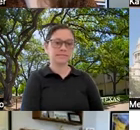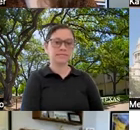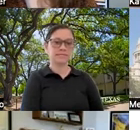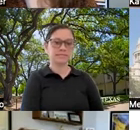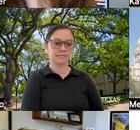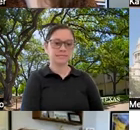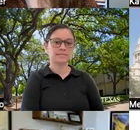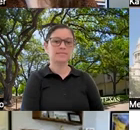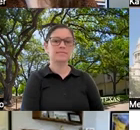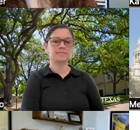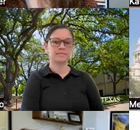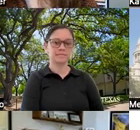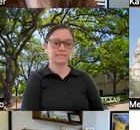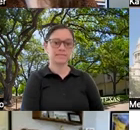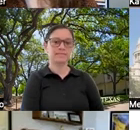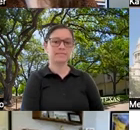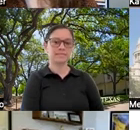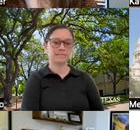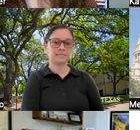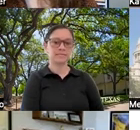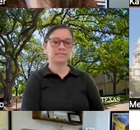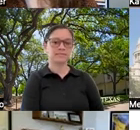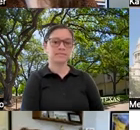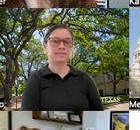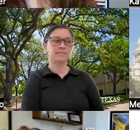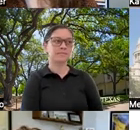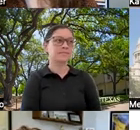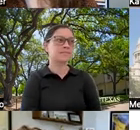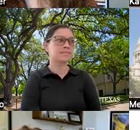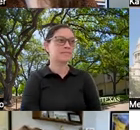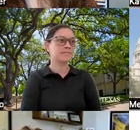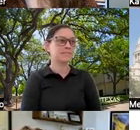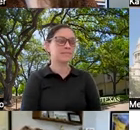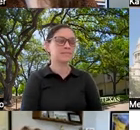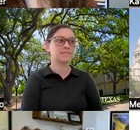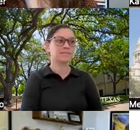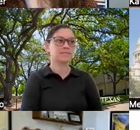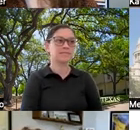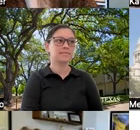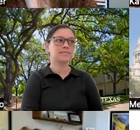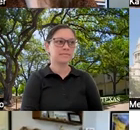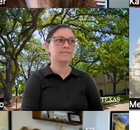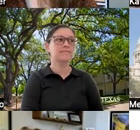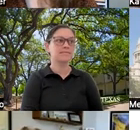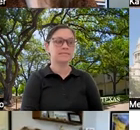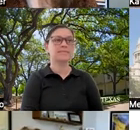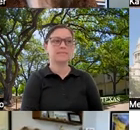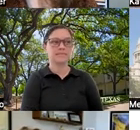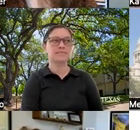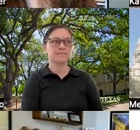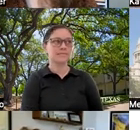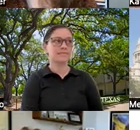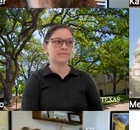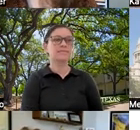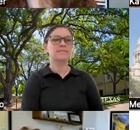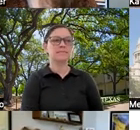merge ideas to create strength, narrow down to manage a few. I mentioned this idea around expanding upon ideas and then